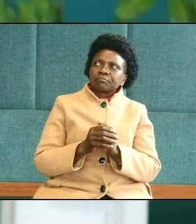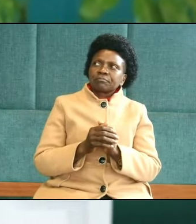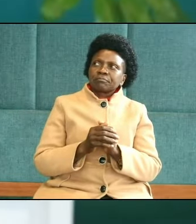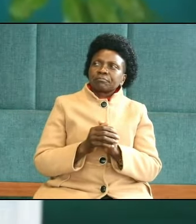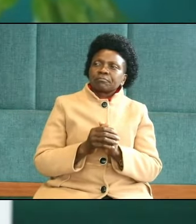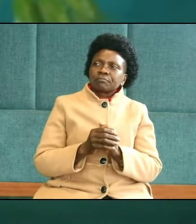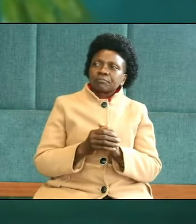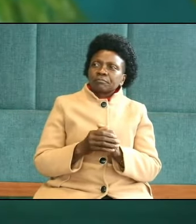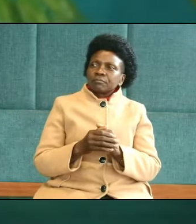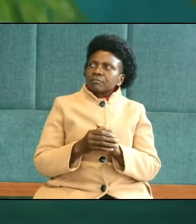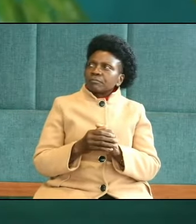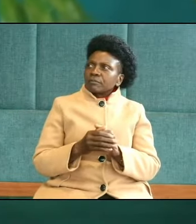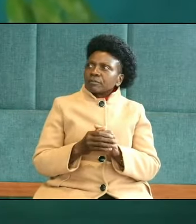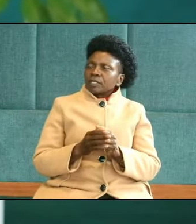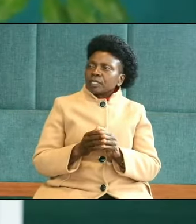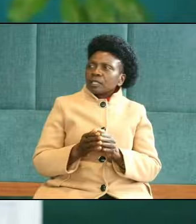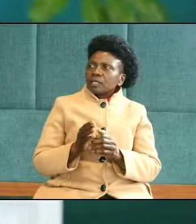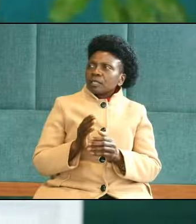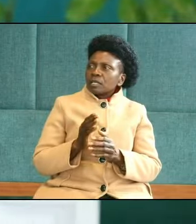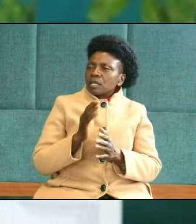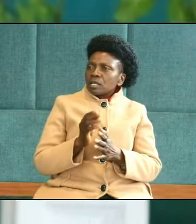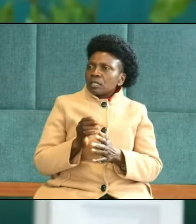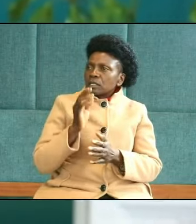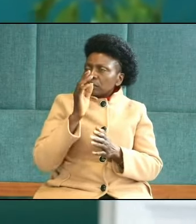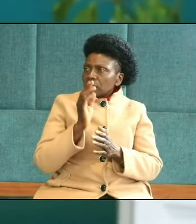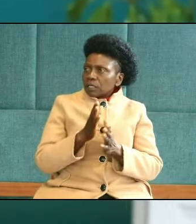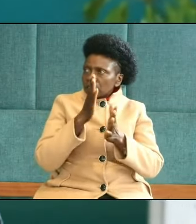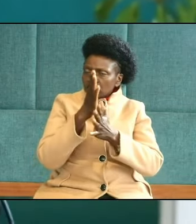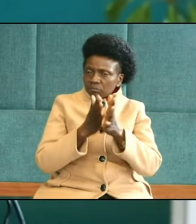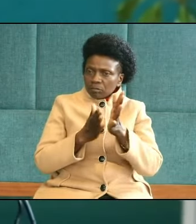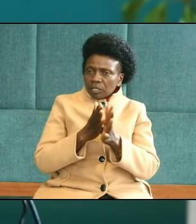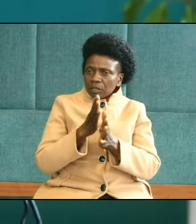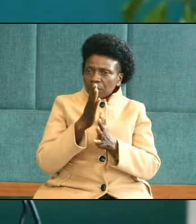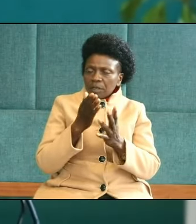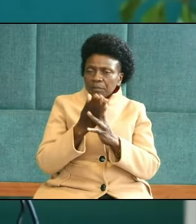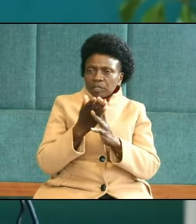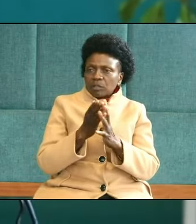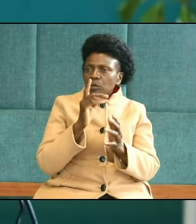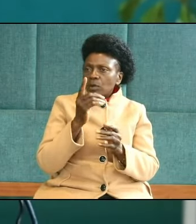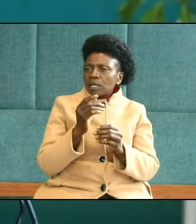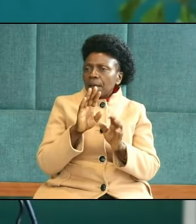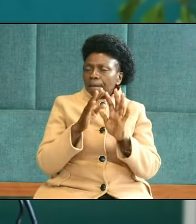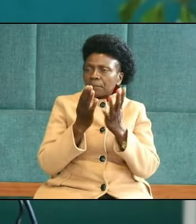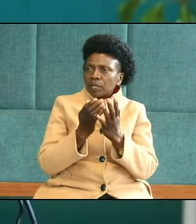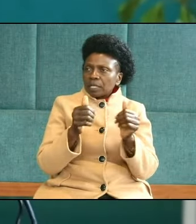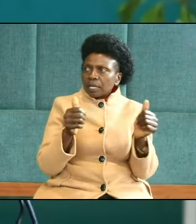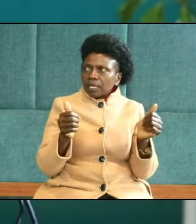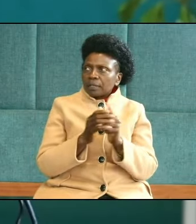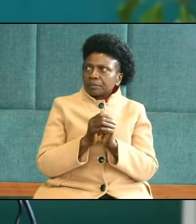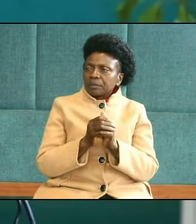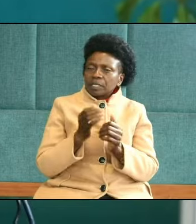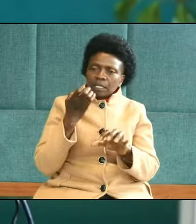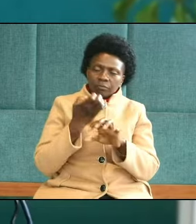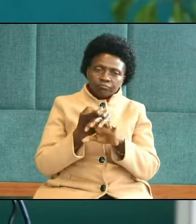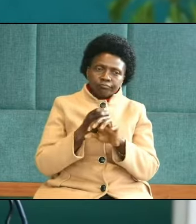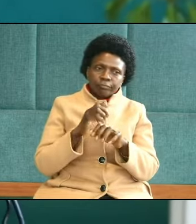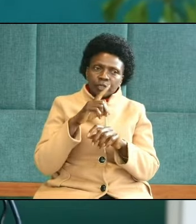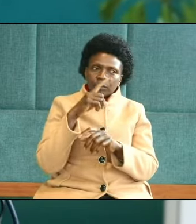Contrasting. We're not going to look at the previous book. We're going to look at this book. I wonder if anybody can guess. It's a difficult